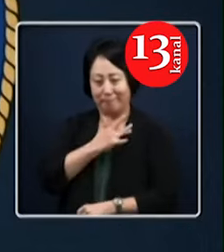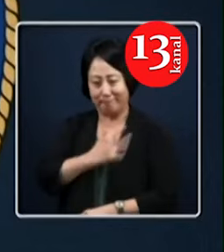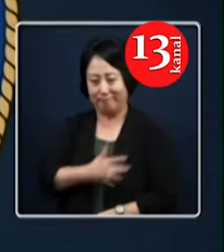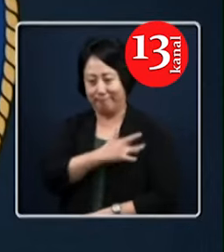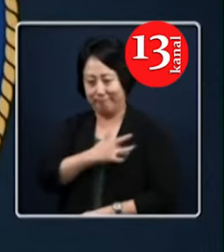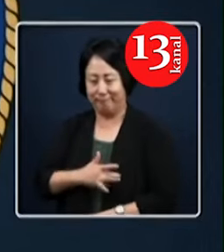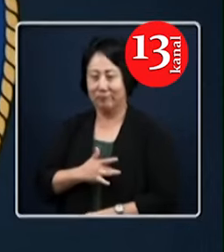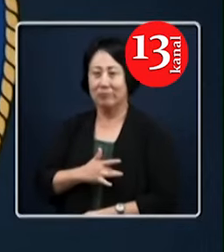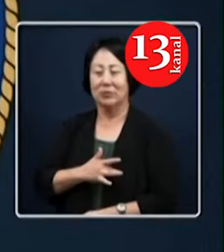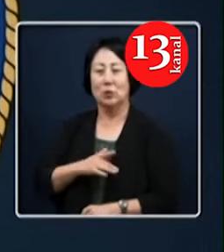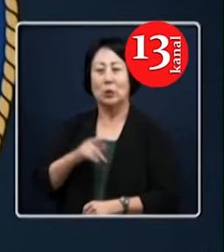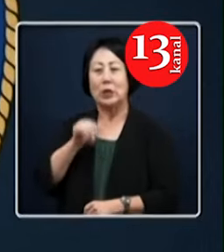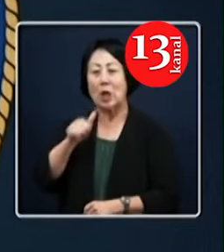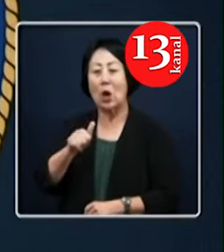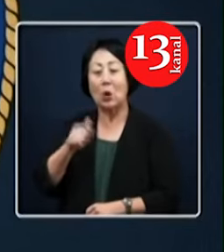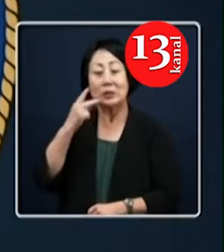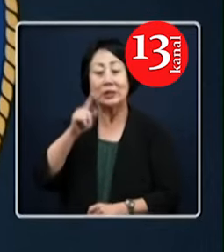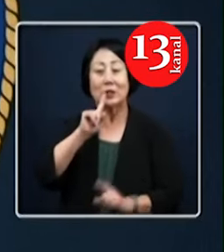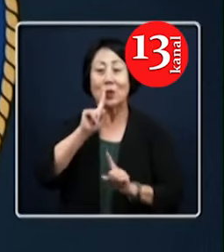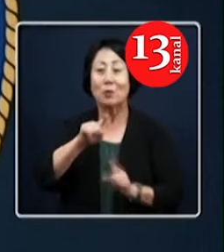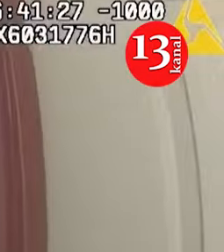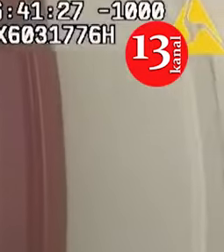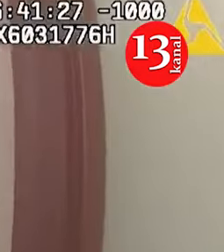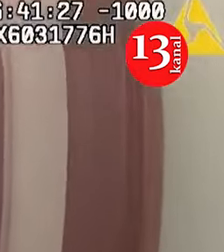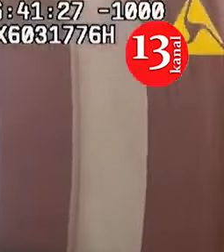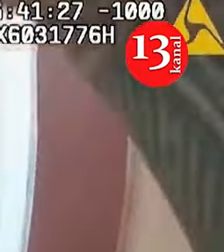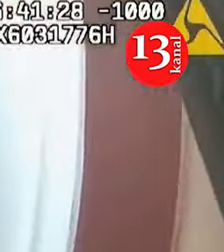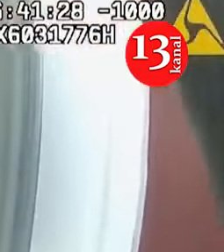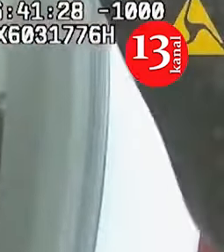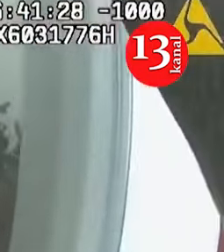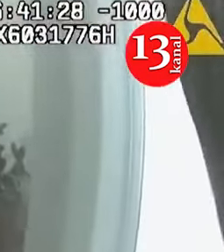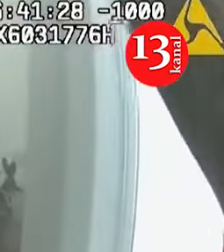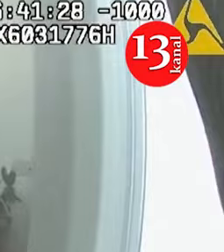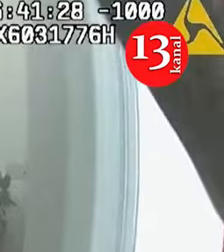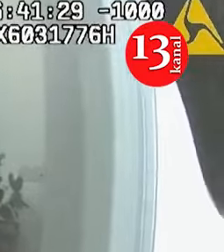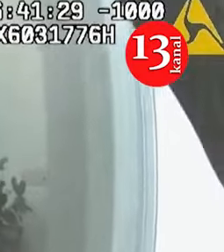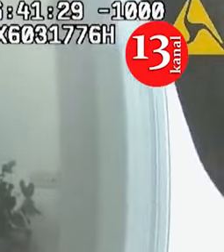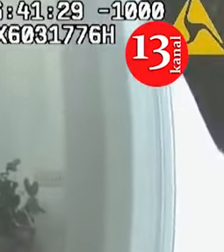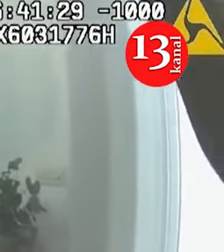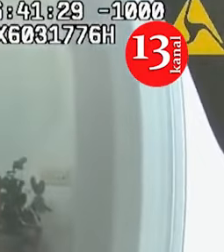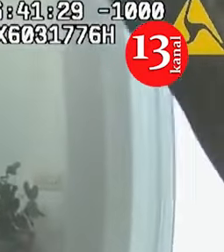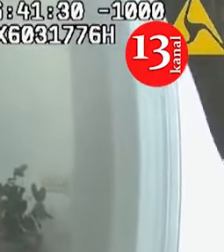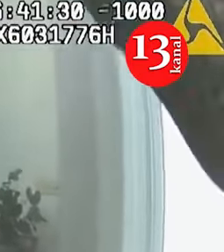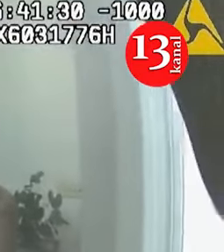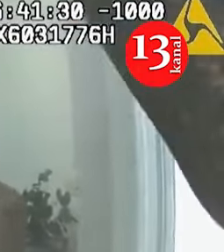we don't sit on these recommendations. Hello?